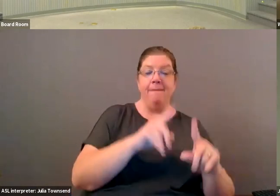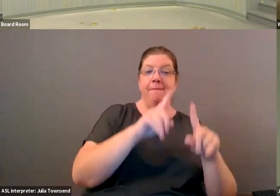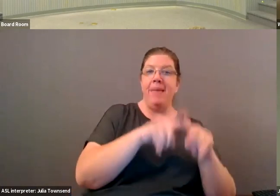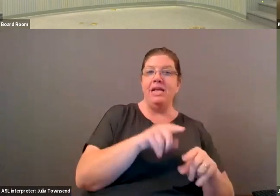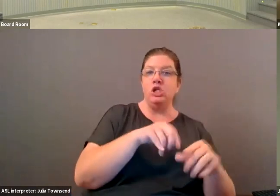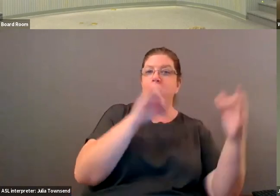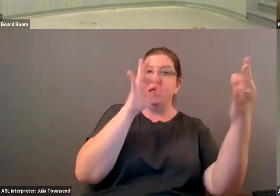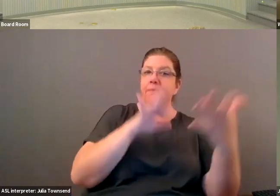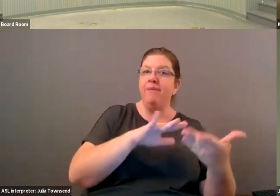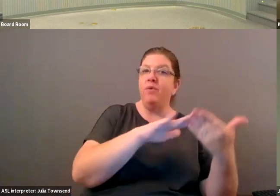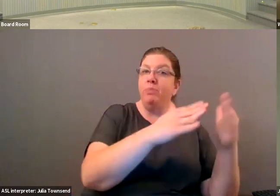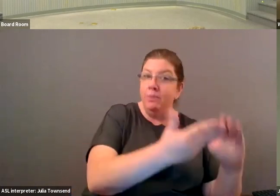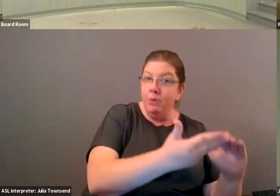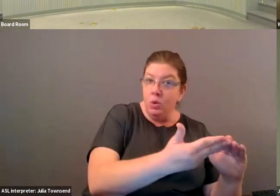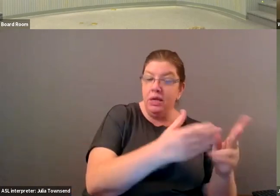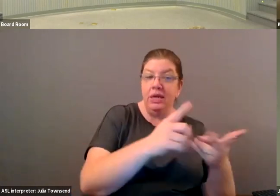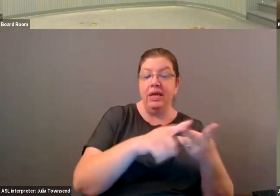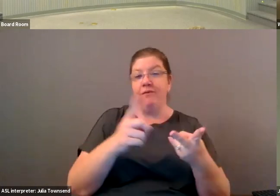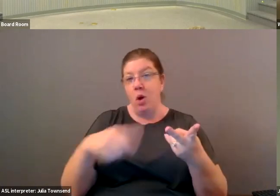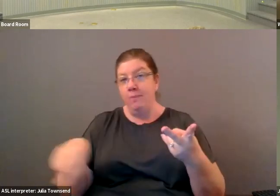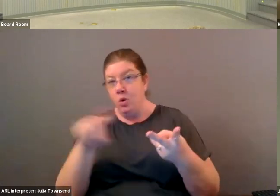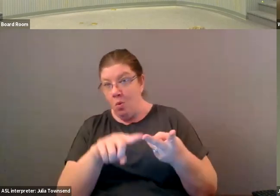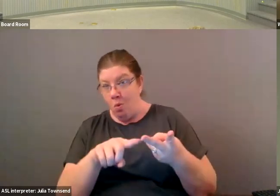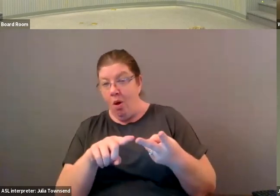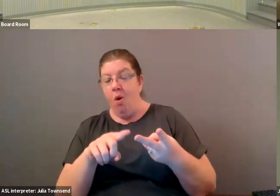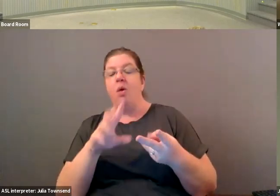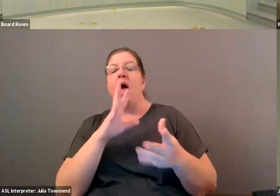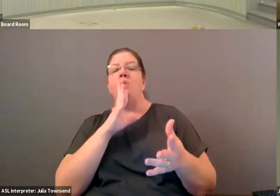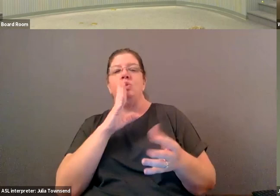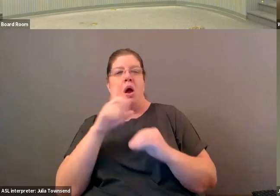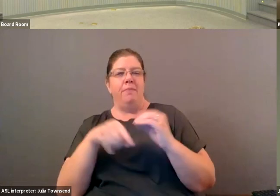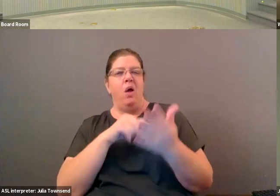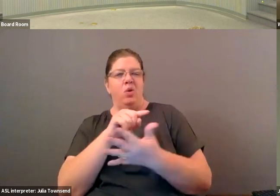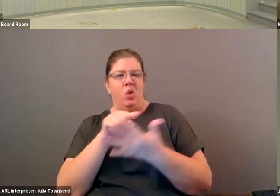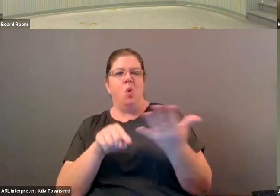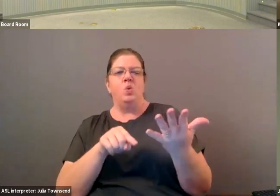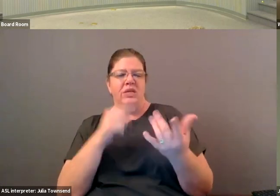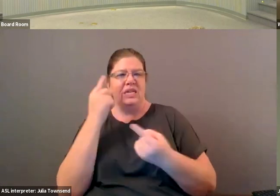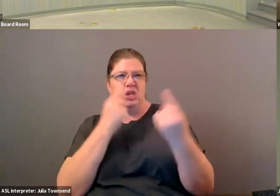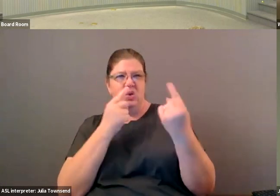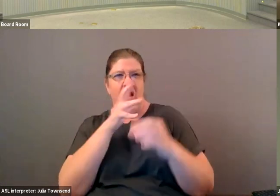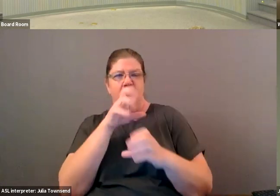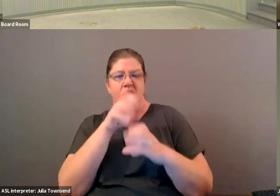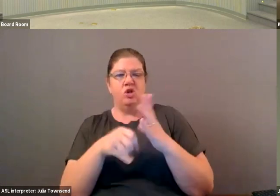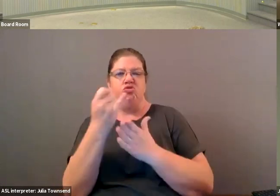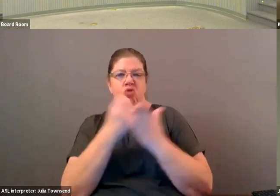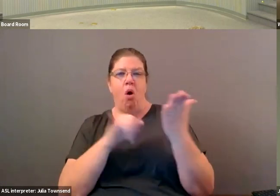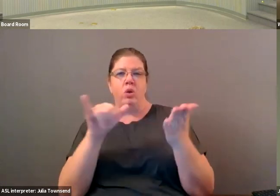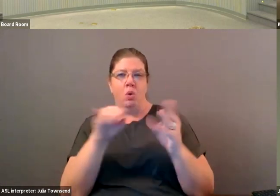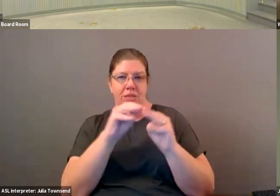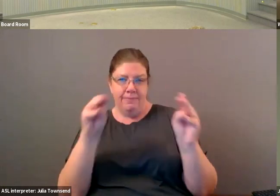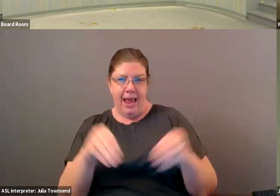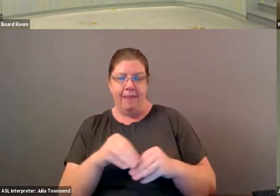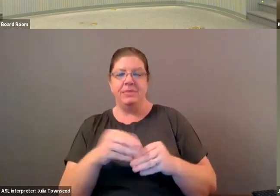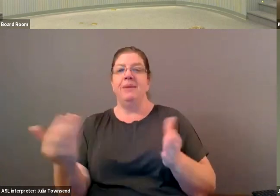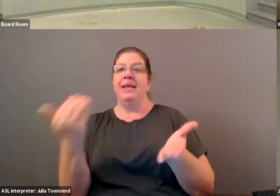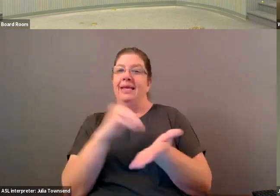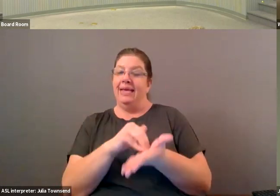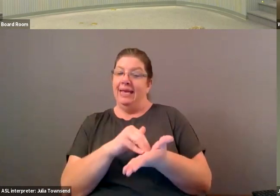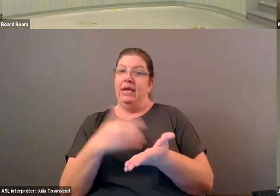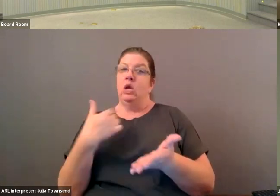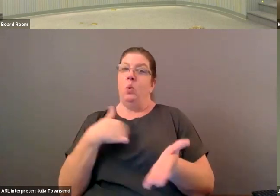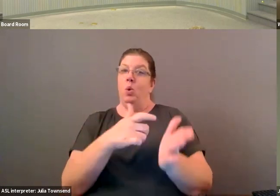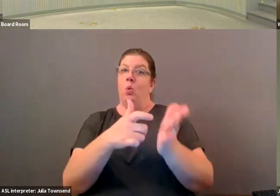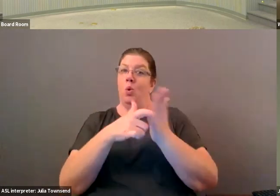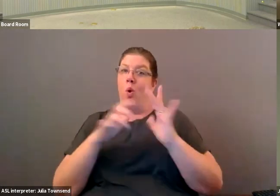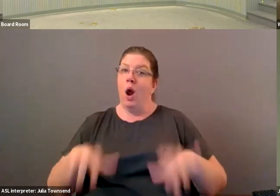community, from you all. I'll talk a little bit about some of those considerations that go into drawing those maps. But again, we're required to